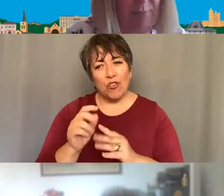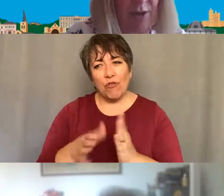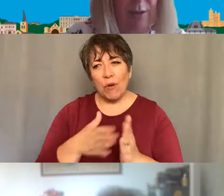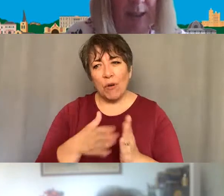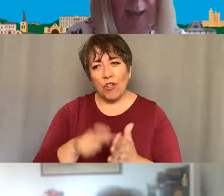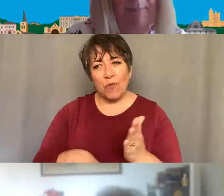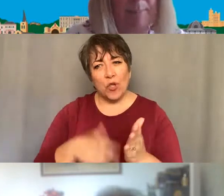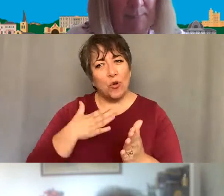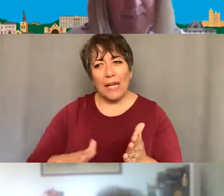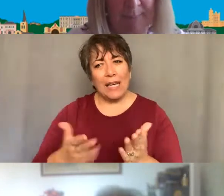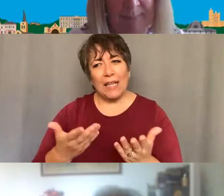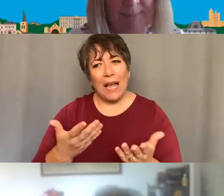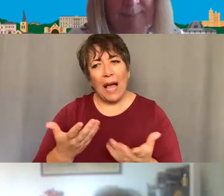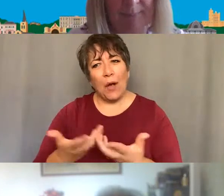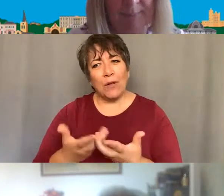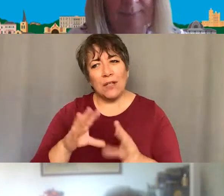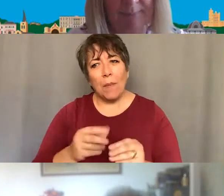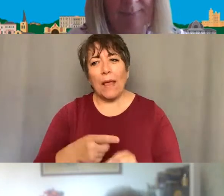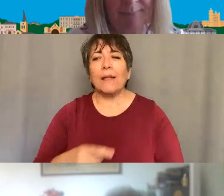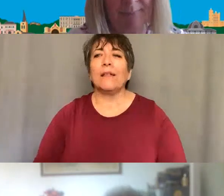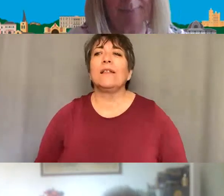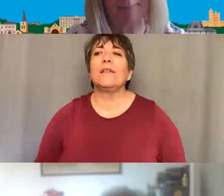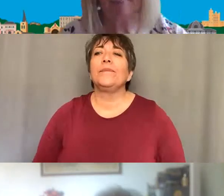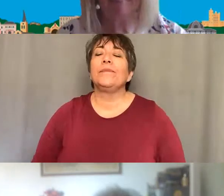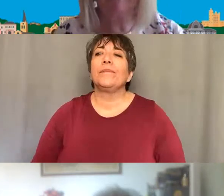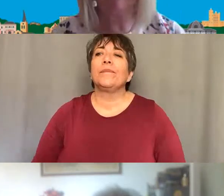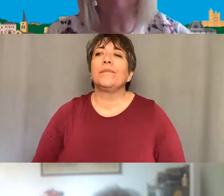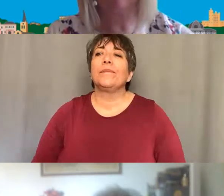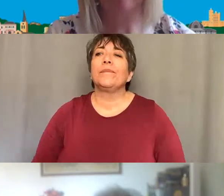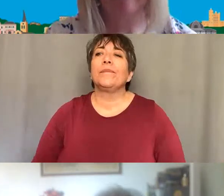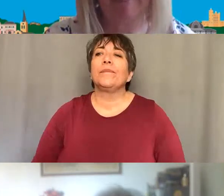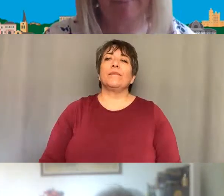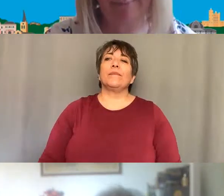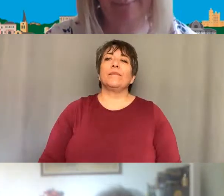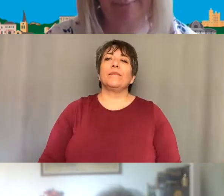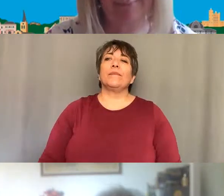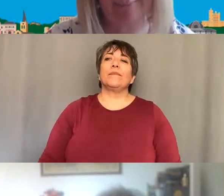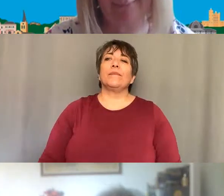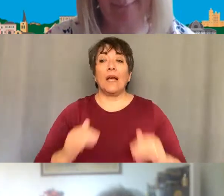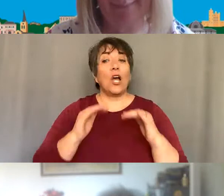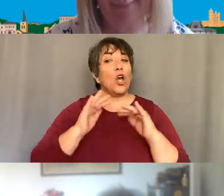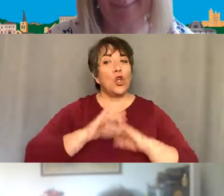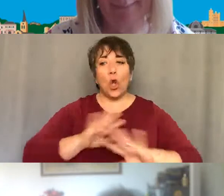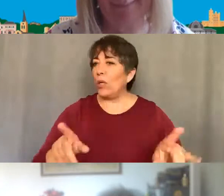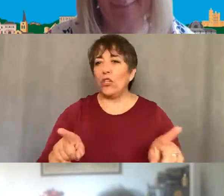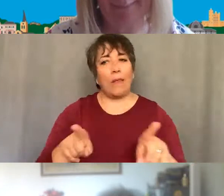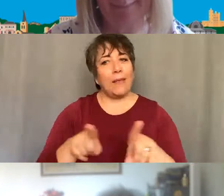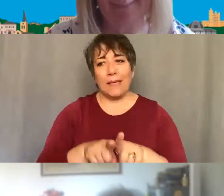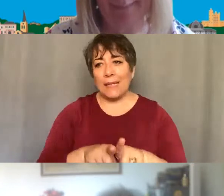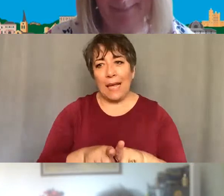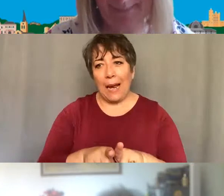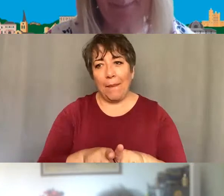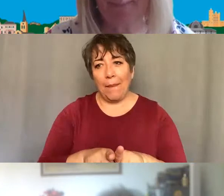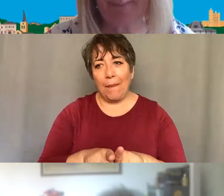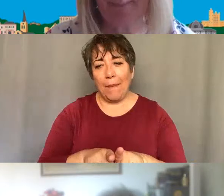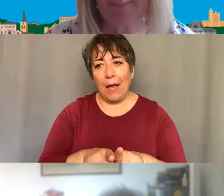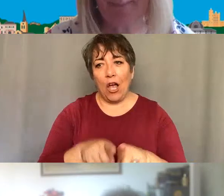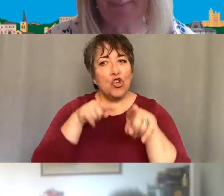repeat prescription. Yeah. Yeah. So it's a separate app to the track and